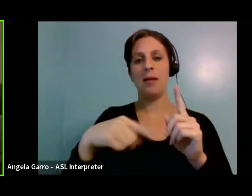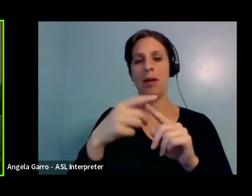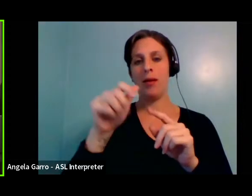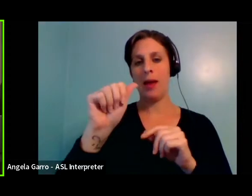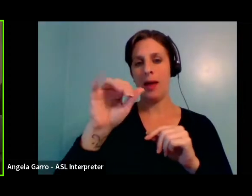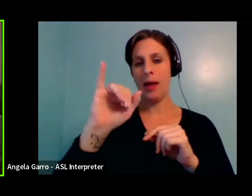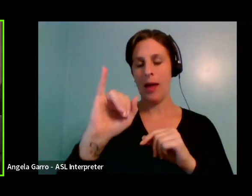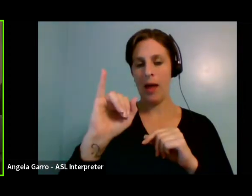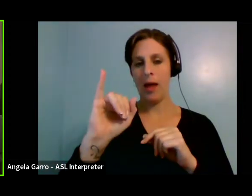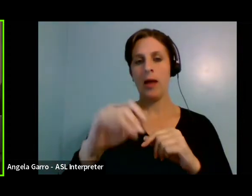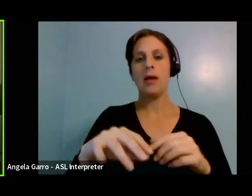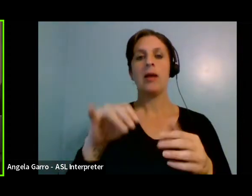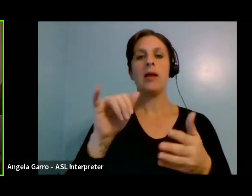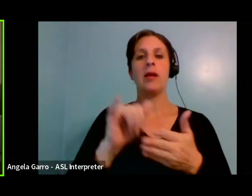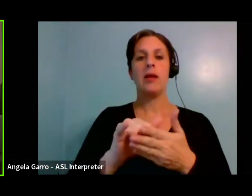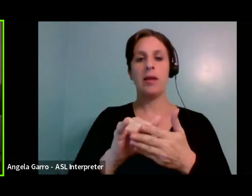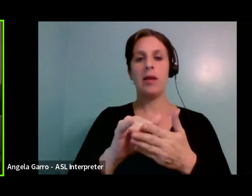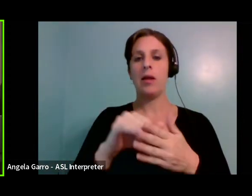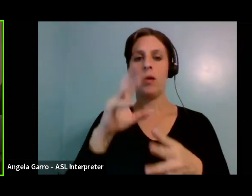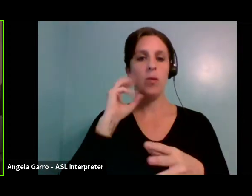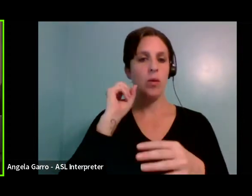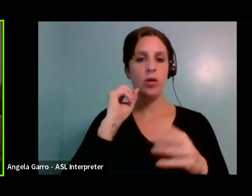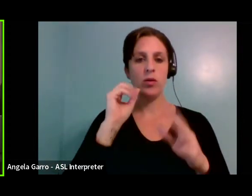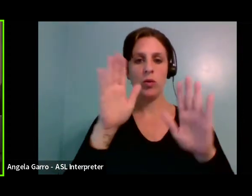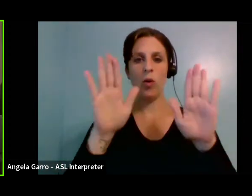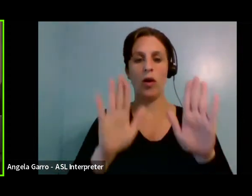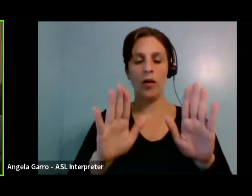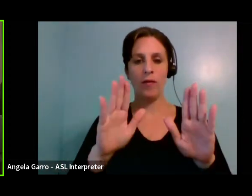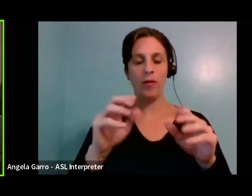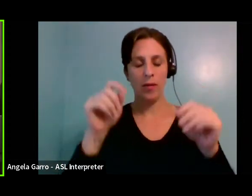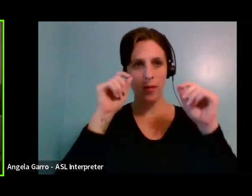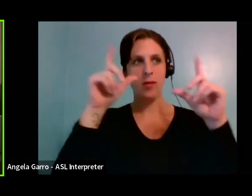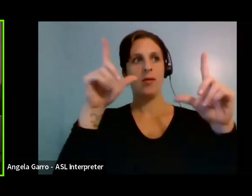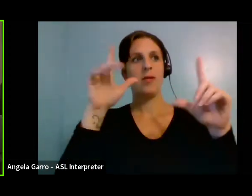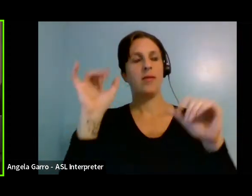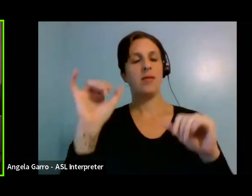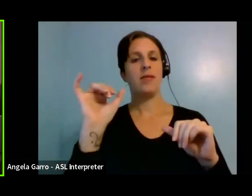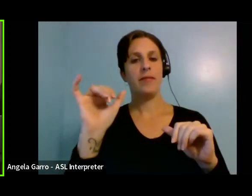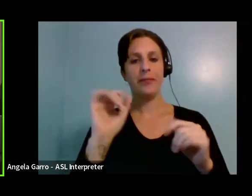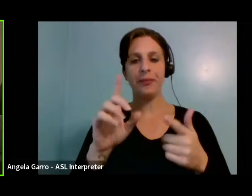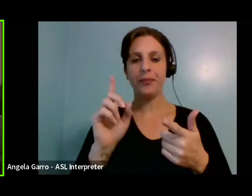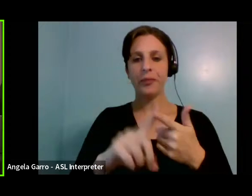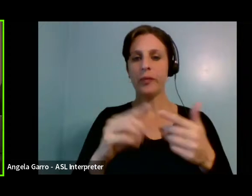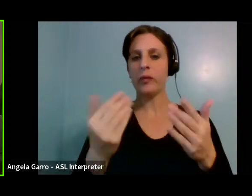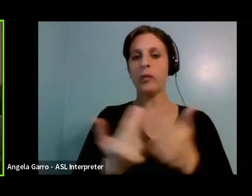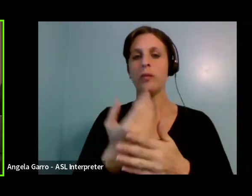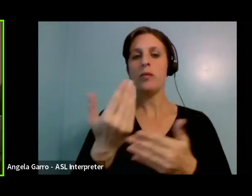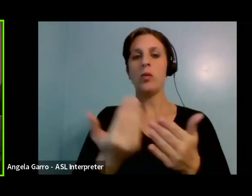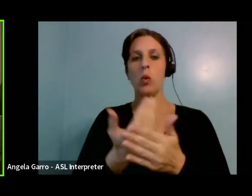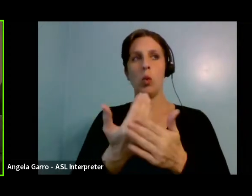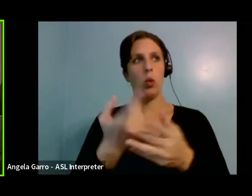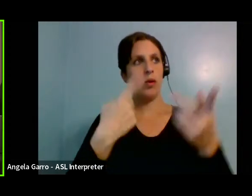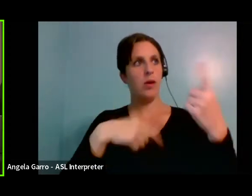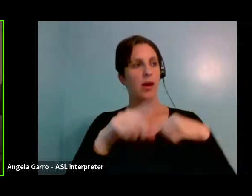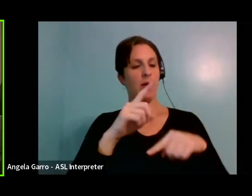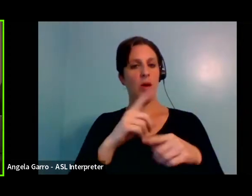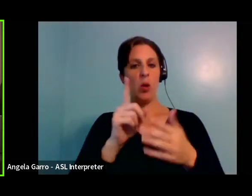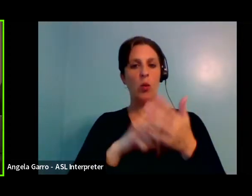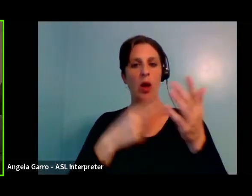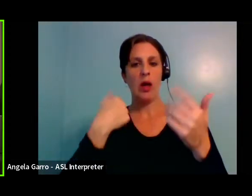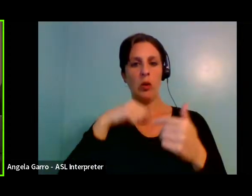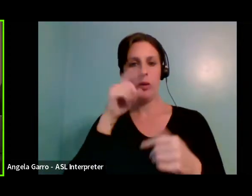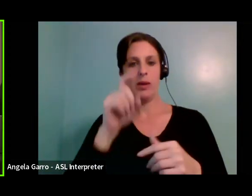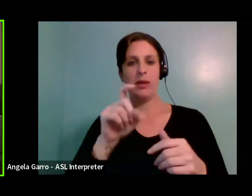was wonderful to have our eyes opened to what's coming and what we need to start thinking